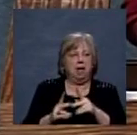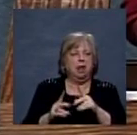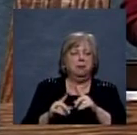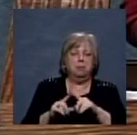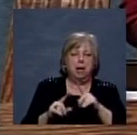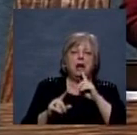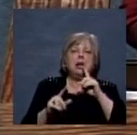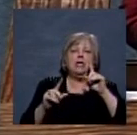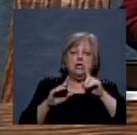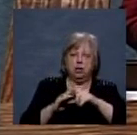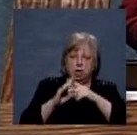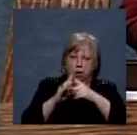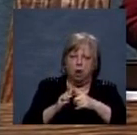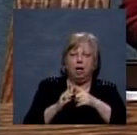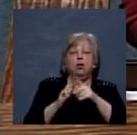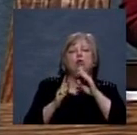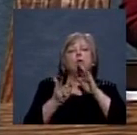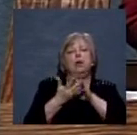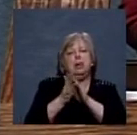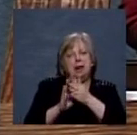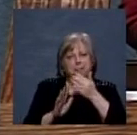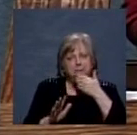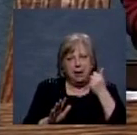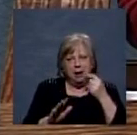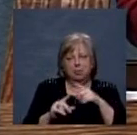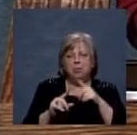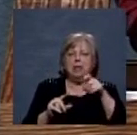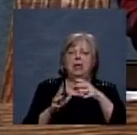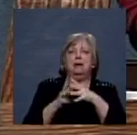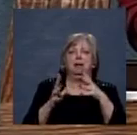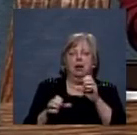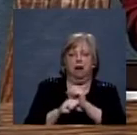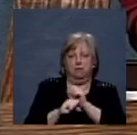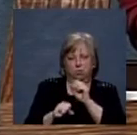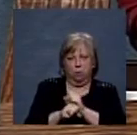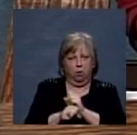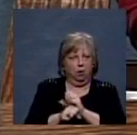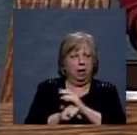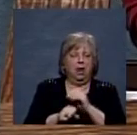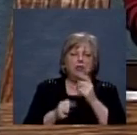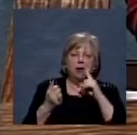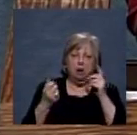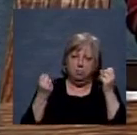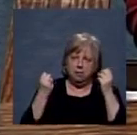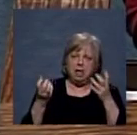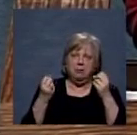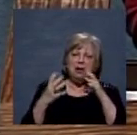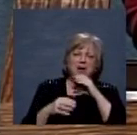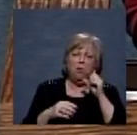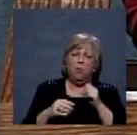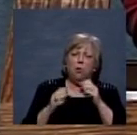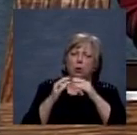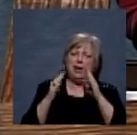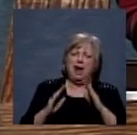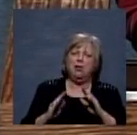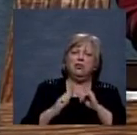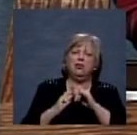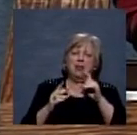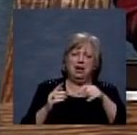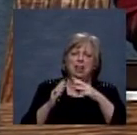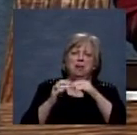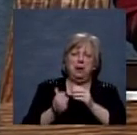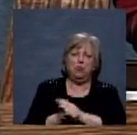it is getting better, but it needs a lot of work. And there's a lot of old houses there that needs to come down.